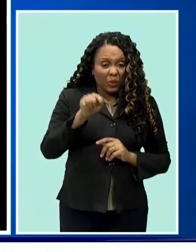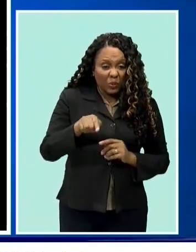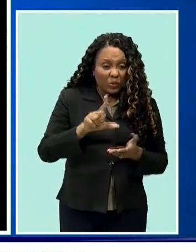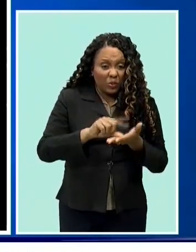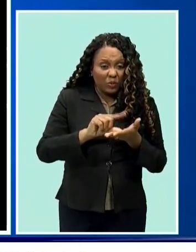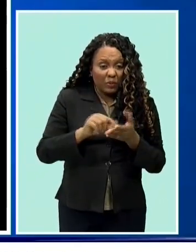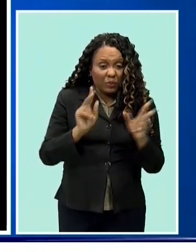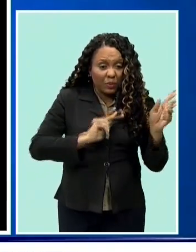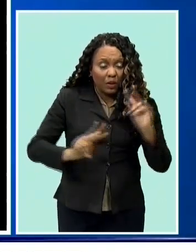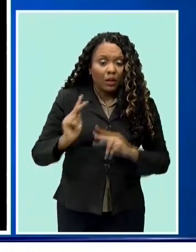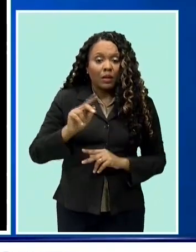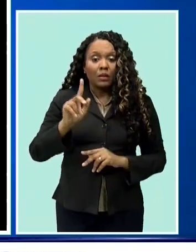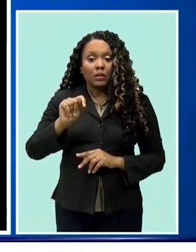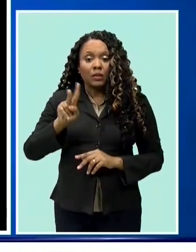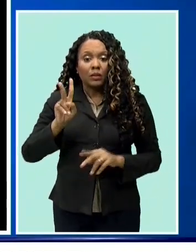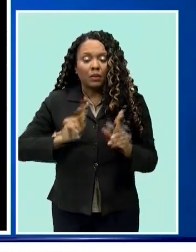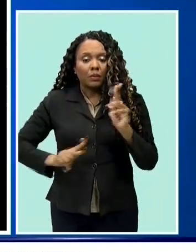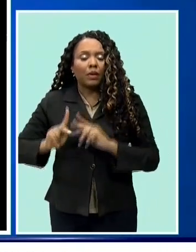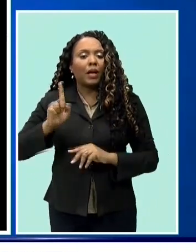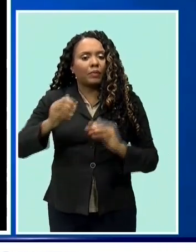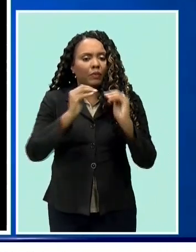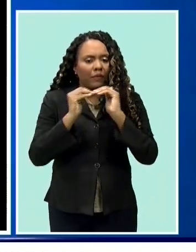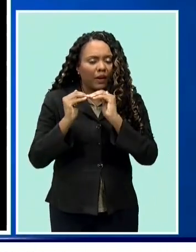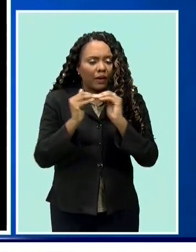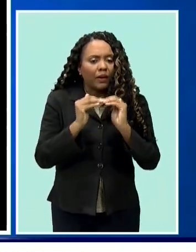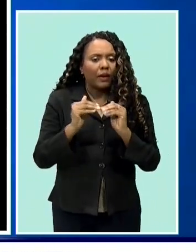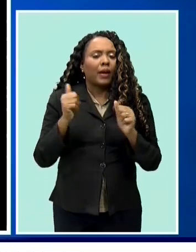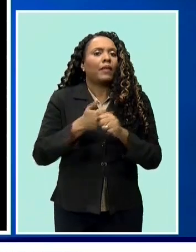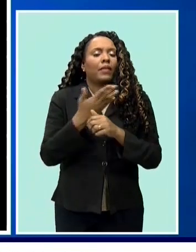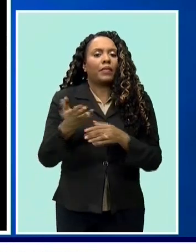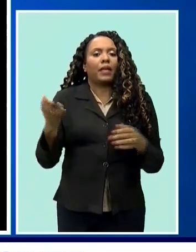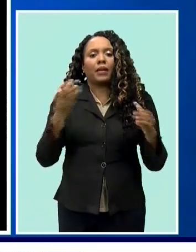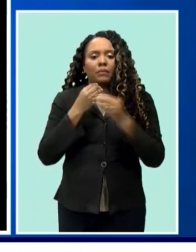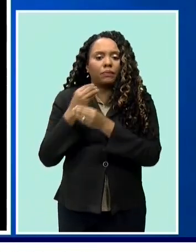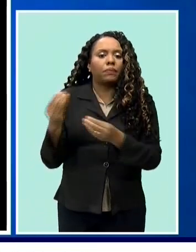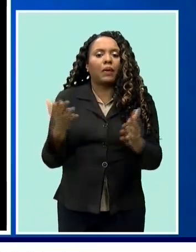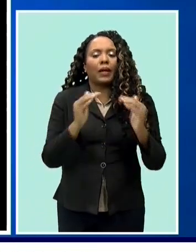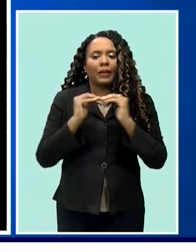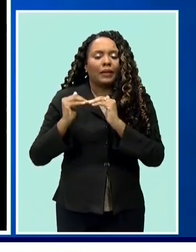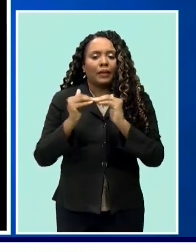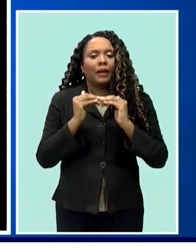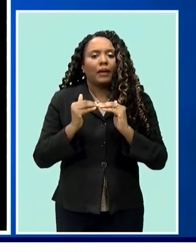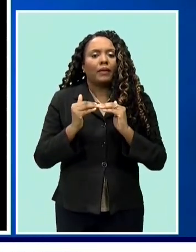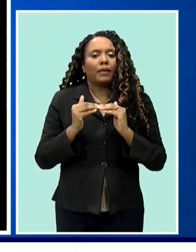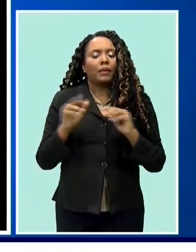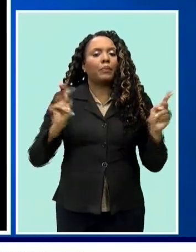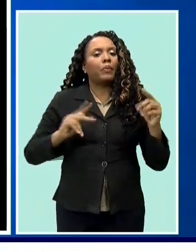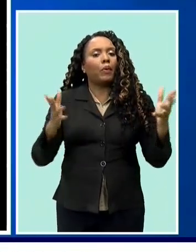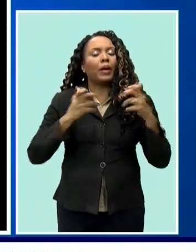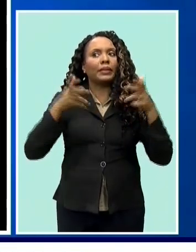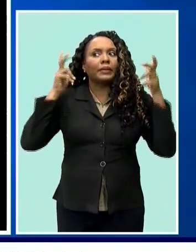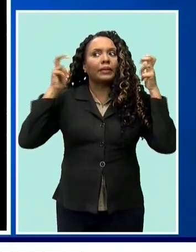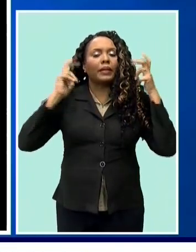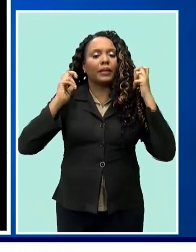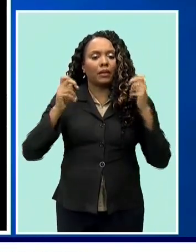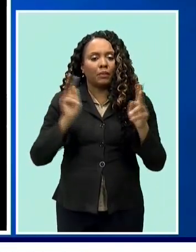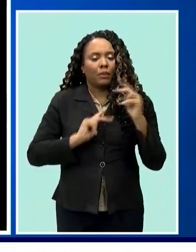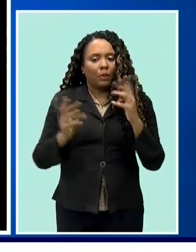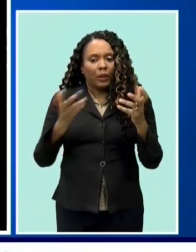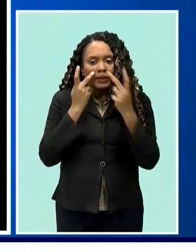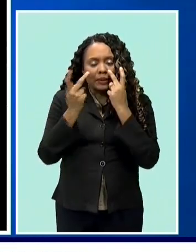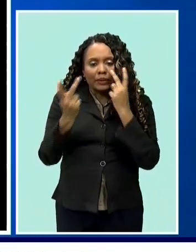be fair, always be cognizant that your message goes out not just here in Barbados, but worldwide, because in this day and age, everything that we